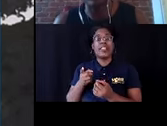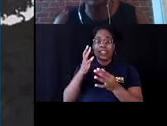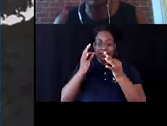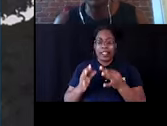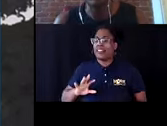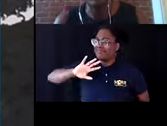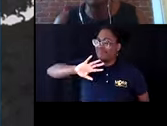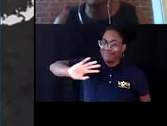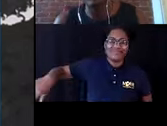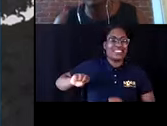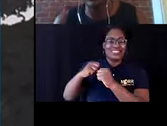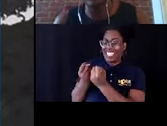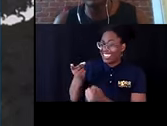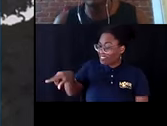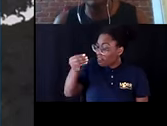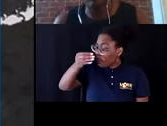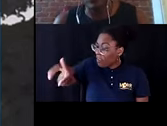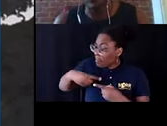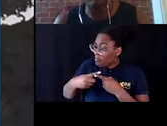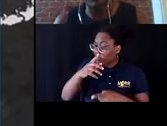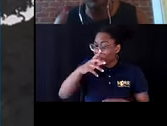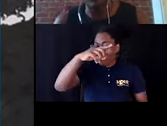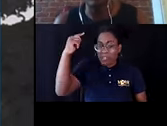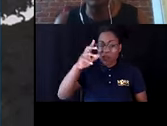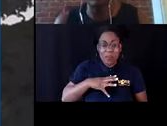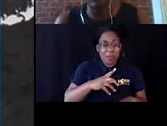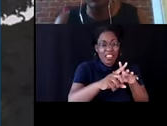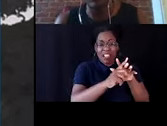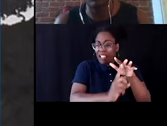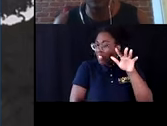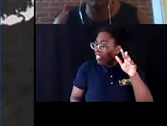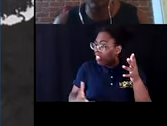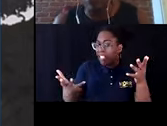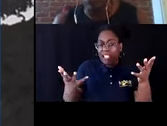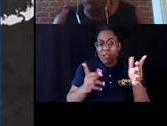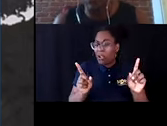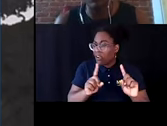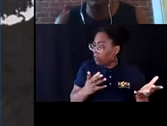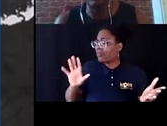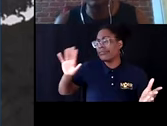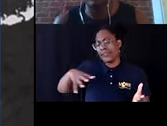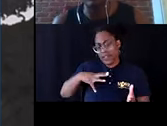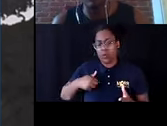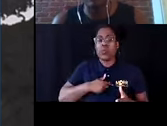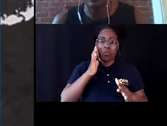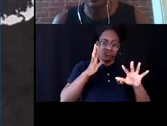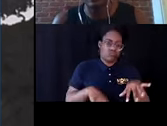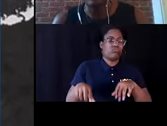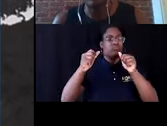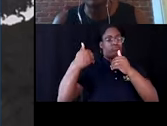right? And so they specifically, in their statement of purpose, or in their statement, a now famous Combahee River Collective